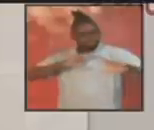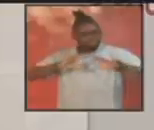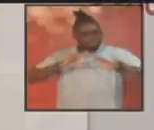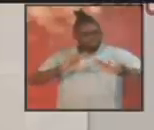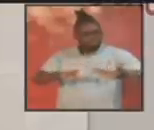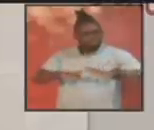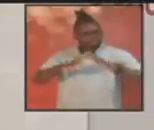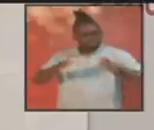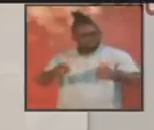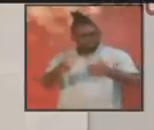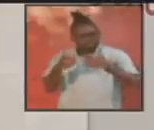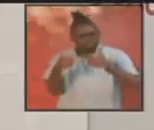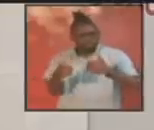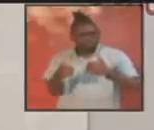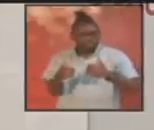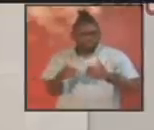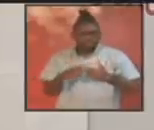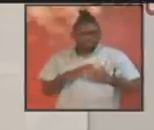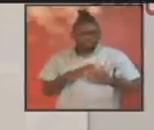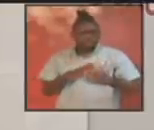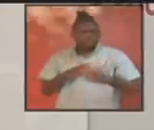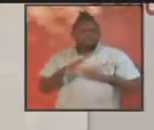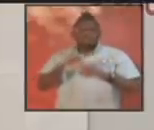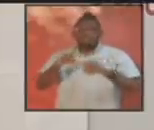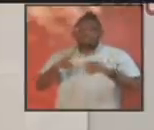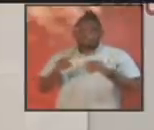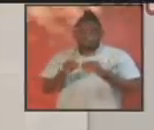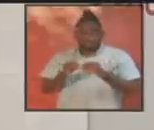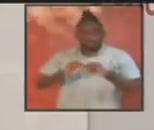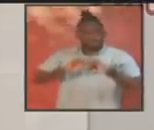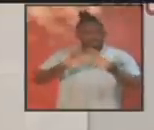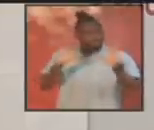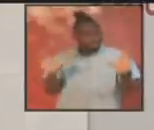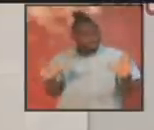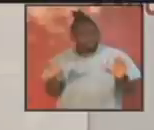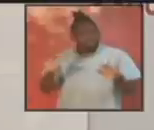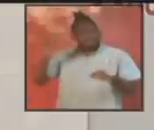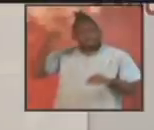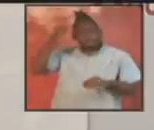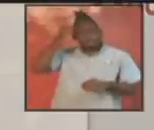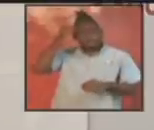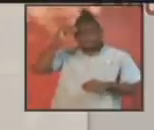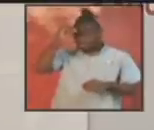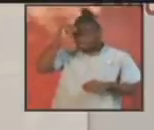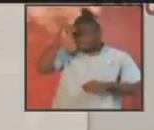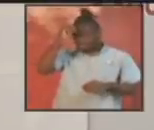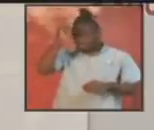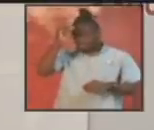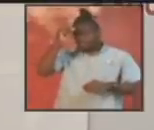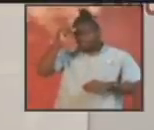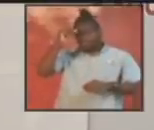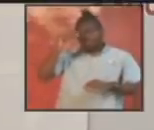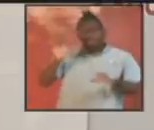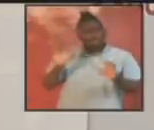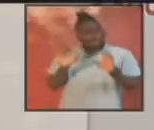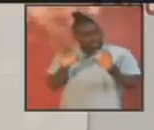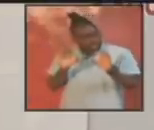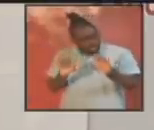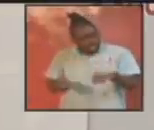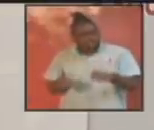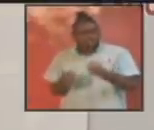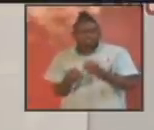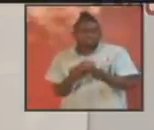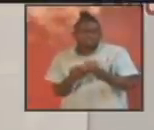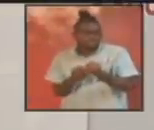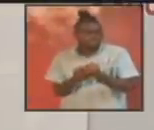and Tobago. And they've clarified that the government of India is in a position to assist with the